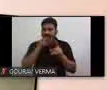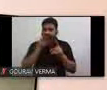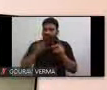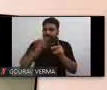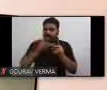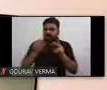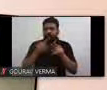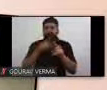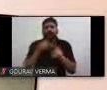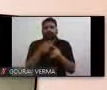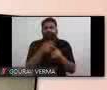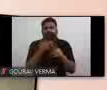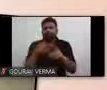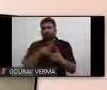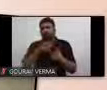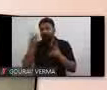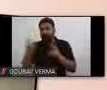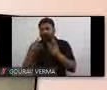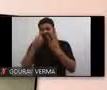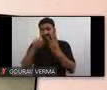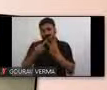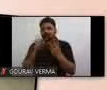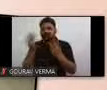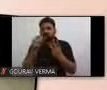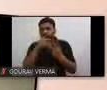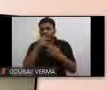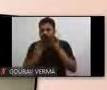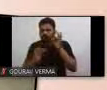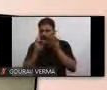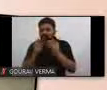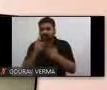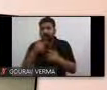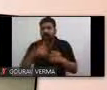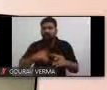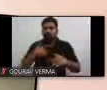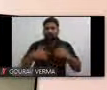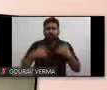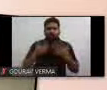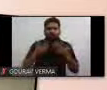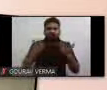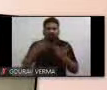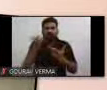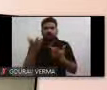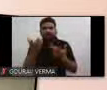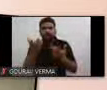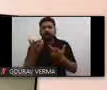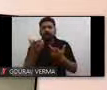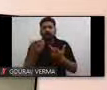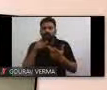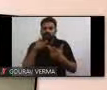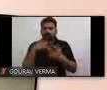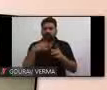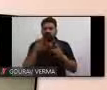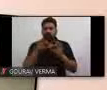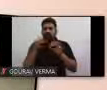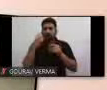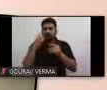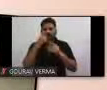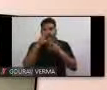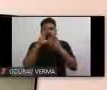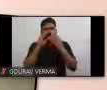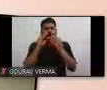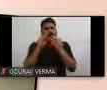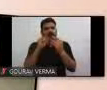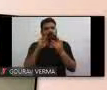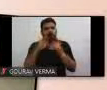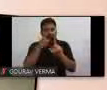story, and how the child is looking there, he is feeling, because his sight was weak, but this child